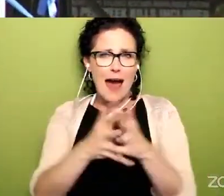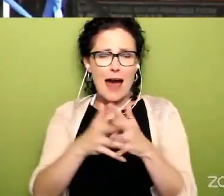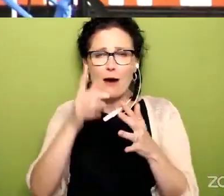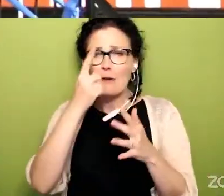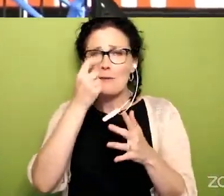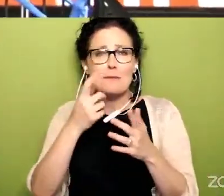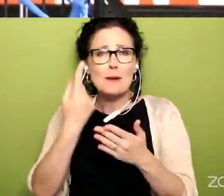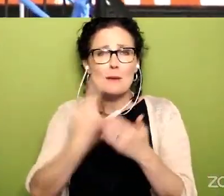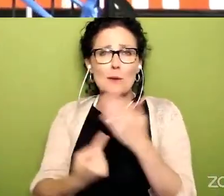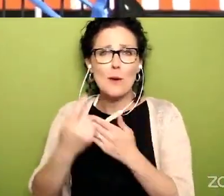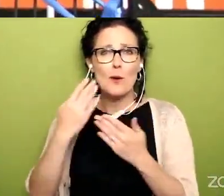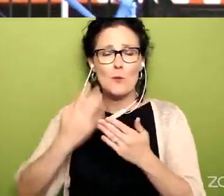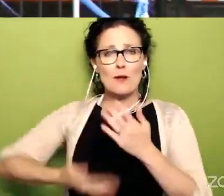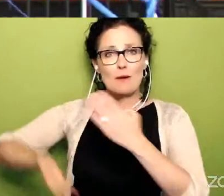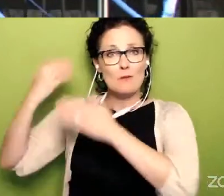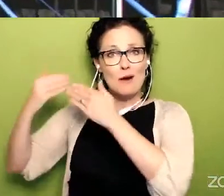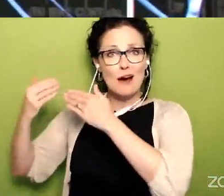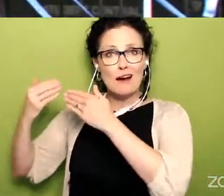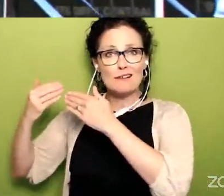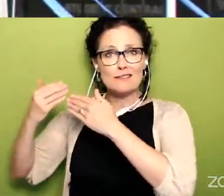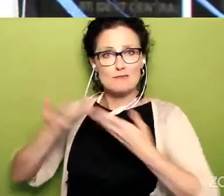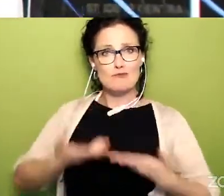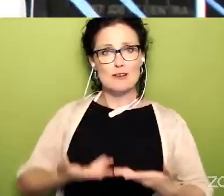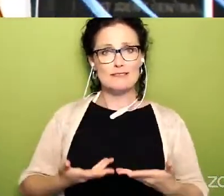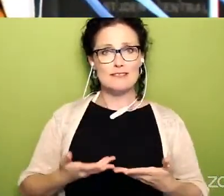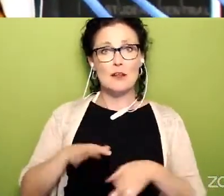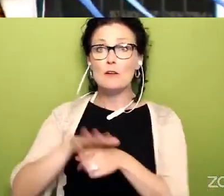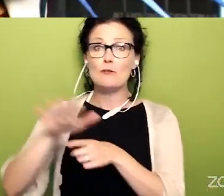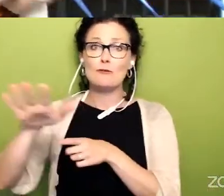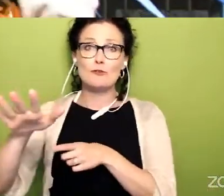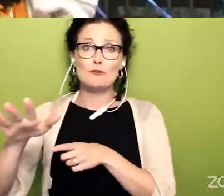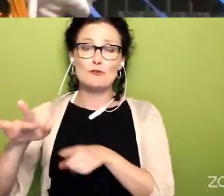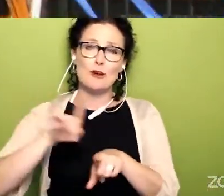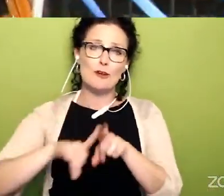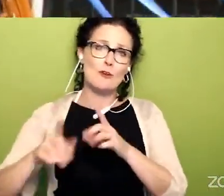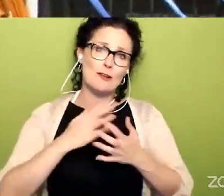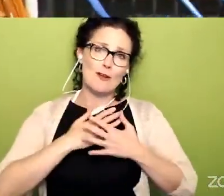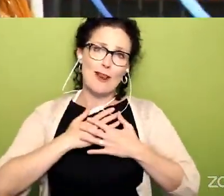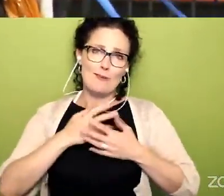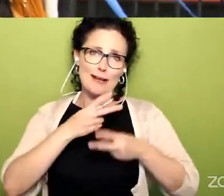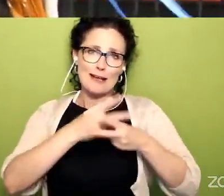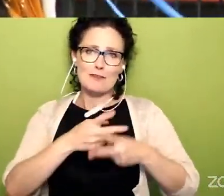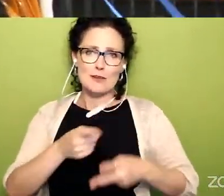this, are you Mandeep? True as Coventry blue.